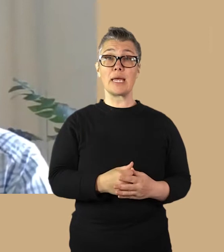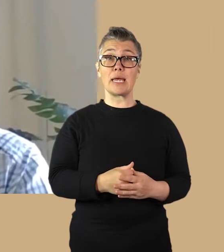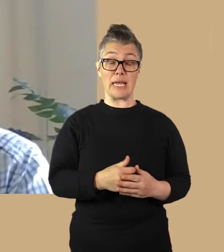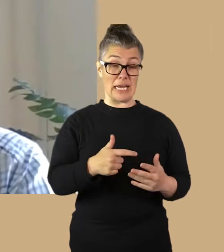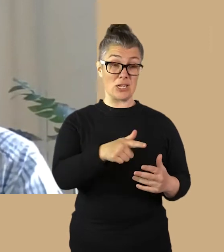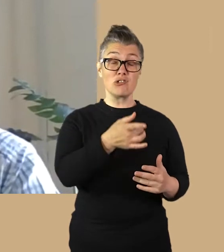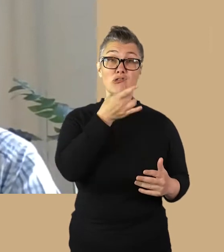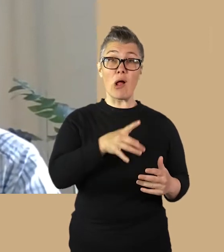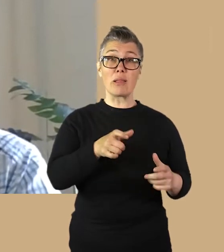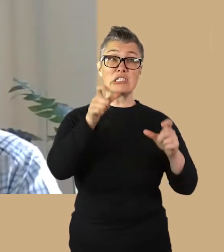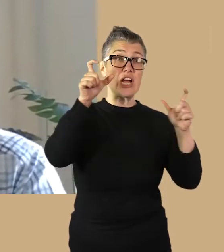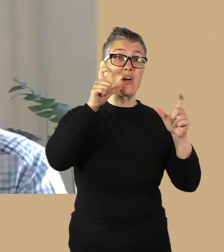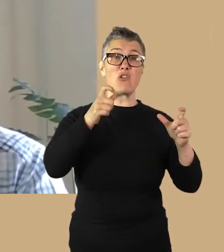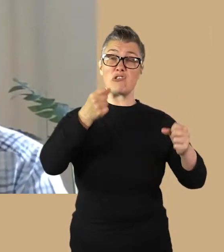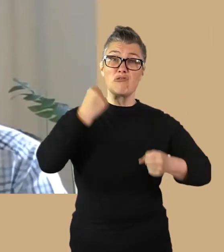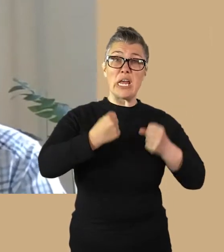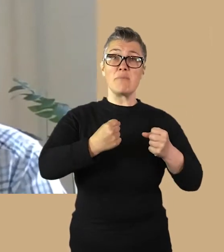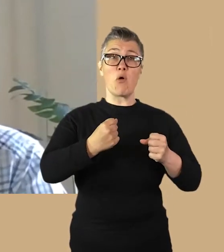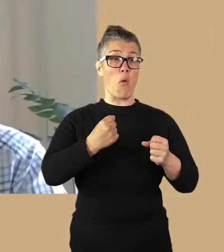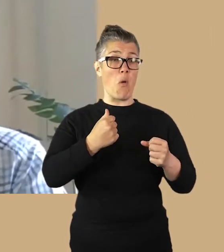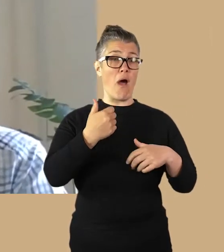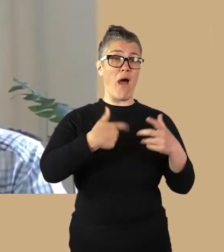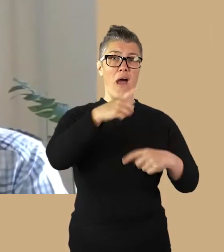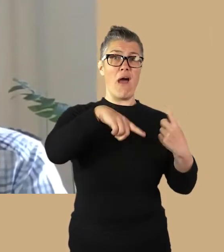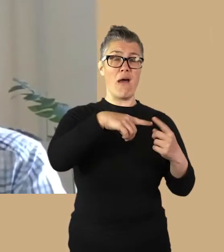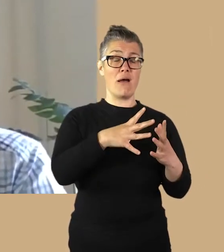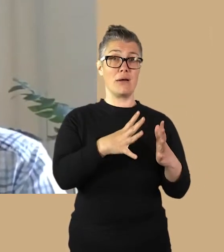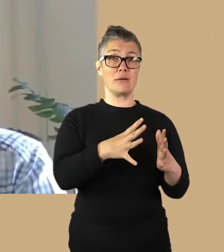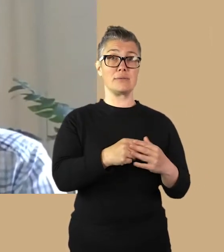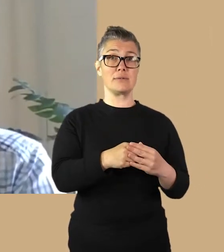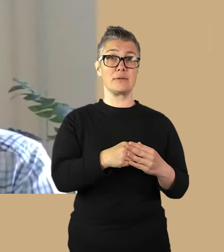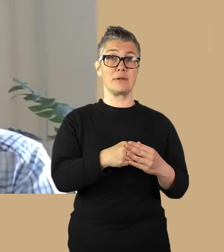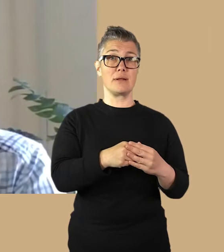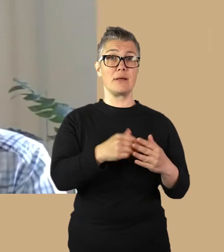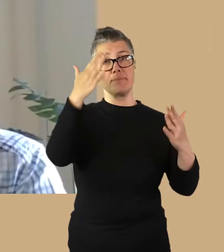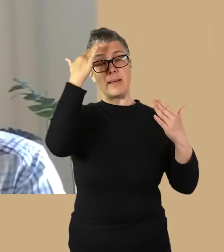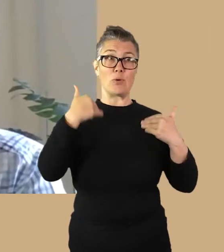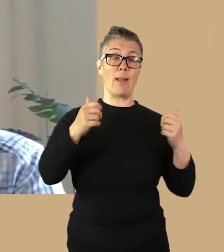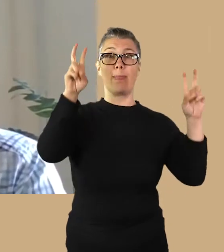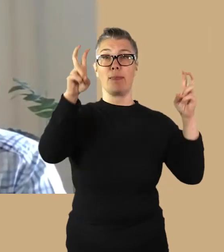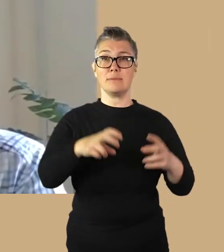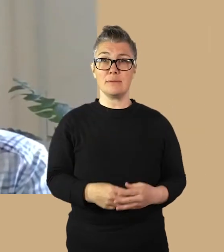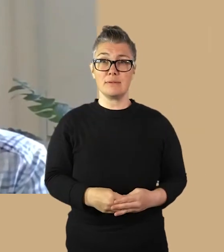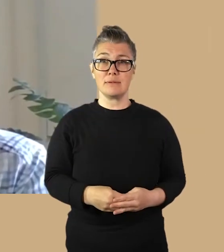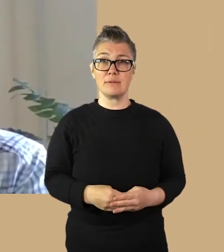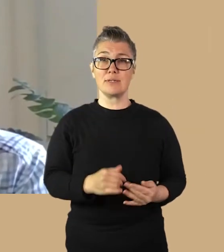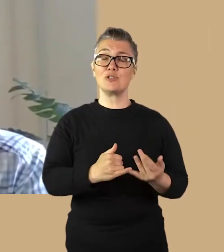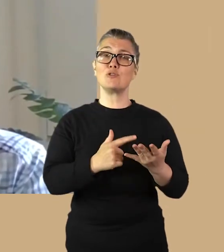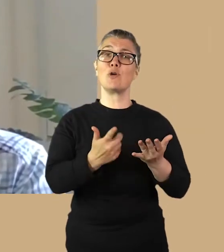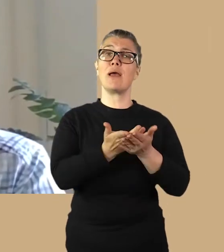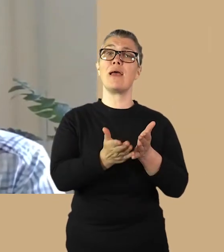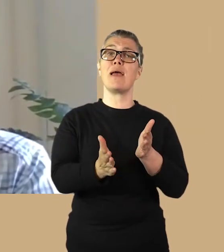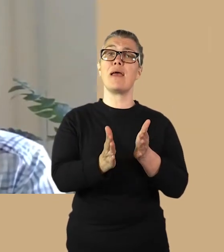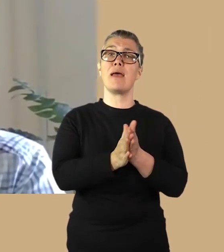like shouting or screaming or running, only then that's considered mental health. So how do